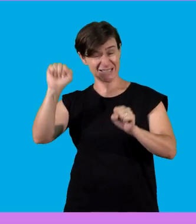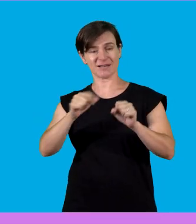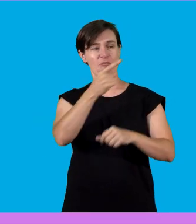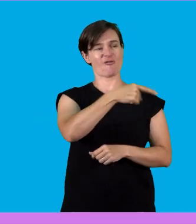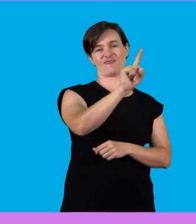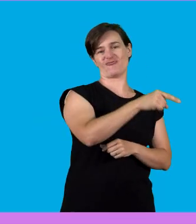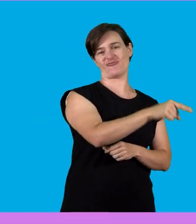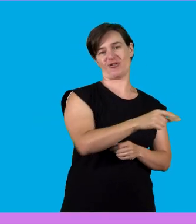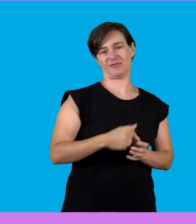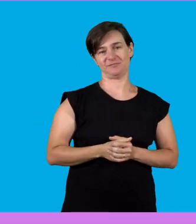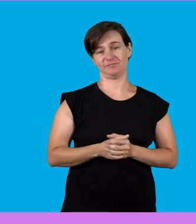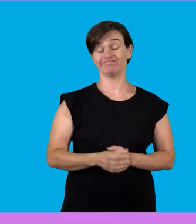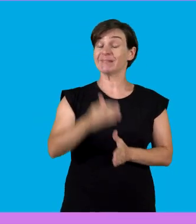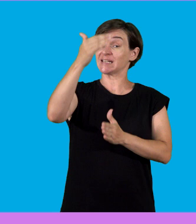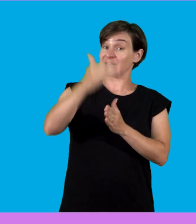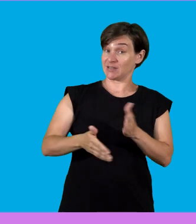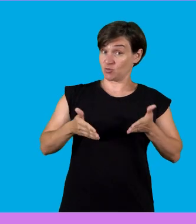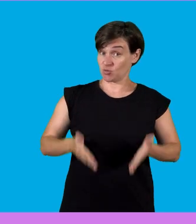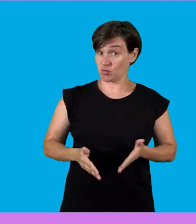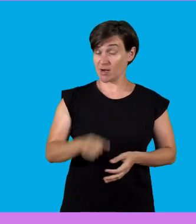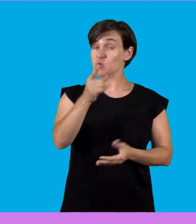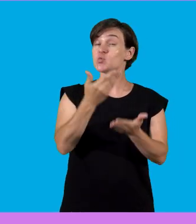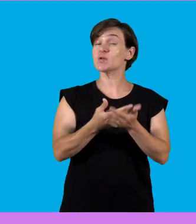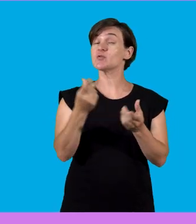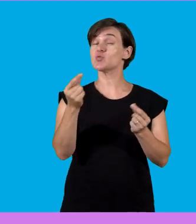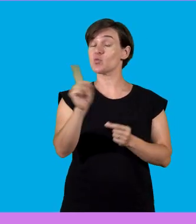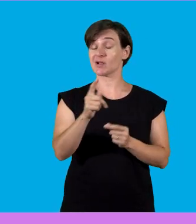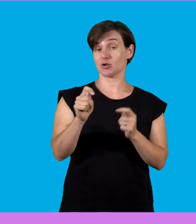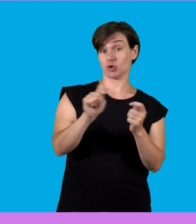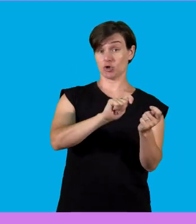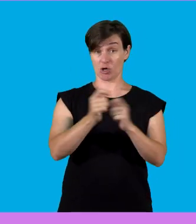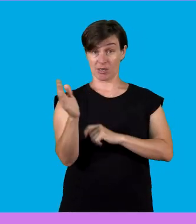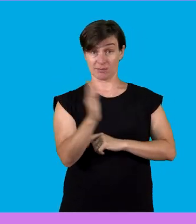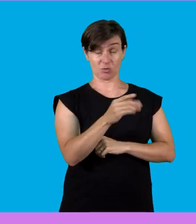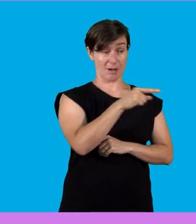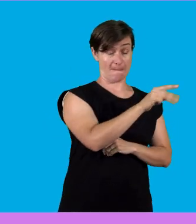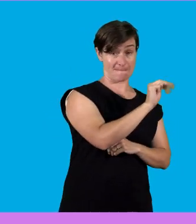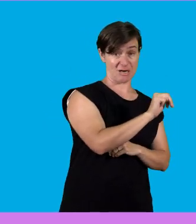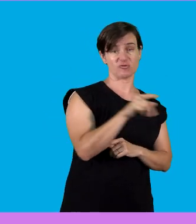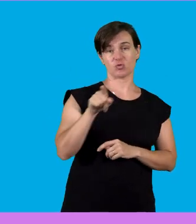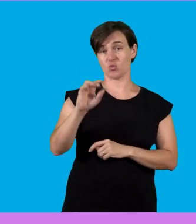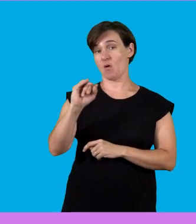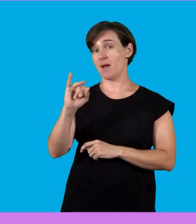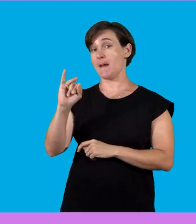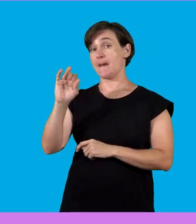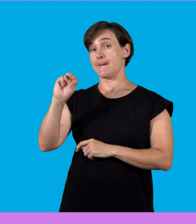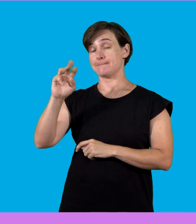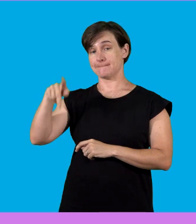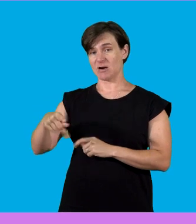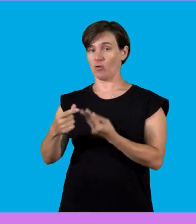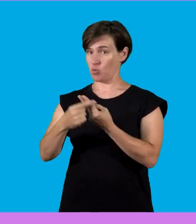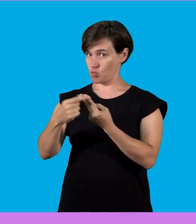So, at the end of this lesson today, you should be able to convert between imperial and metric